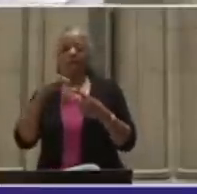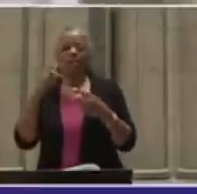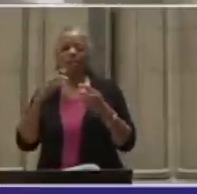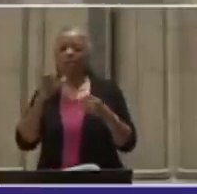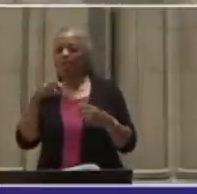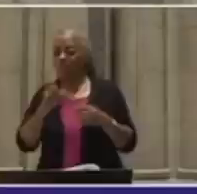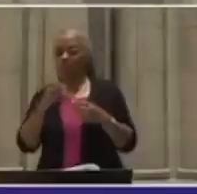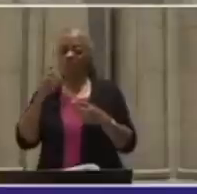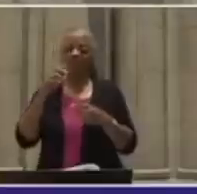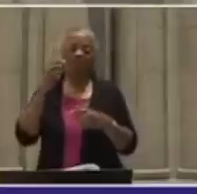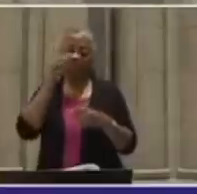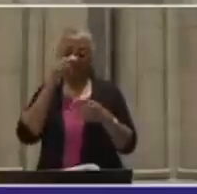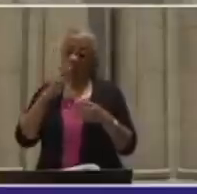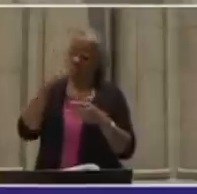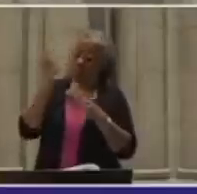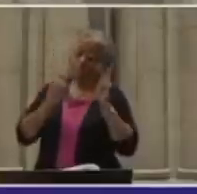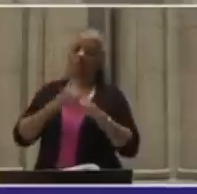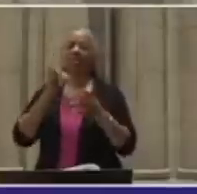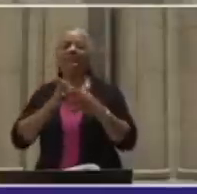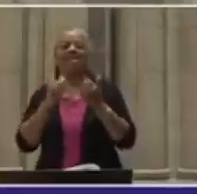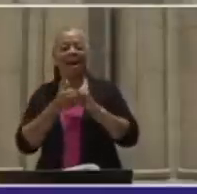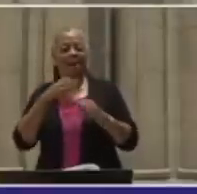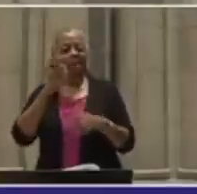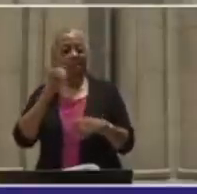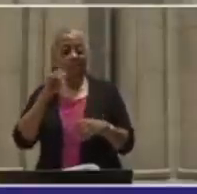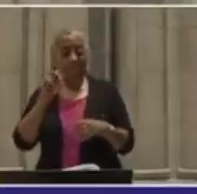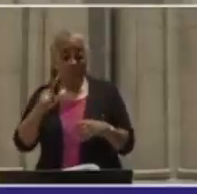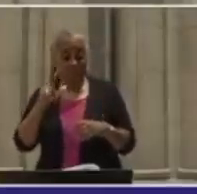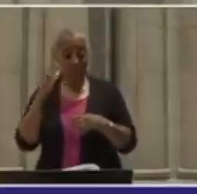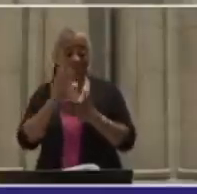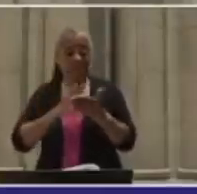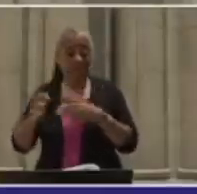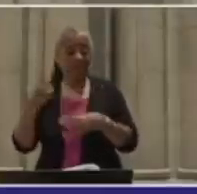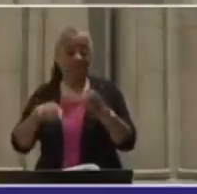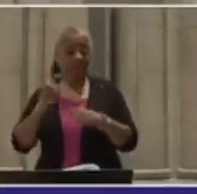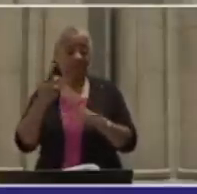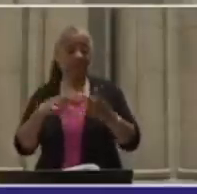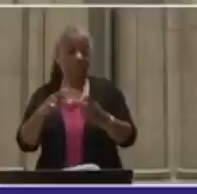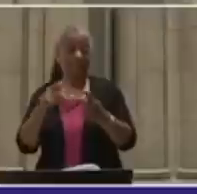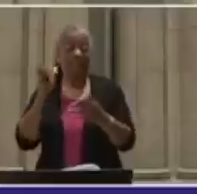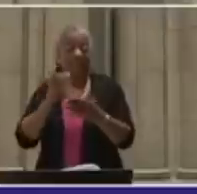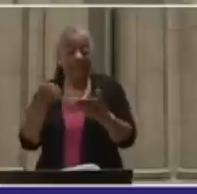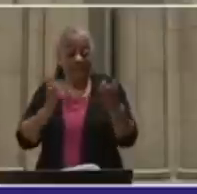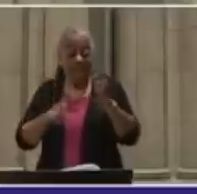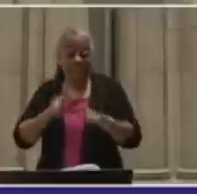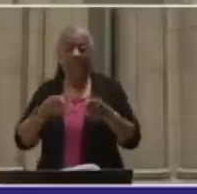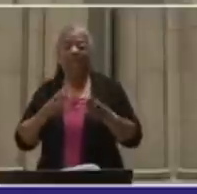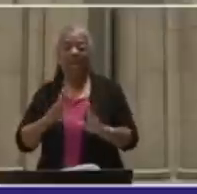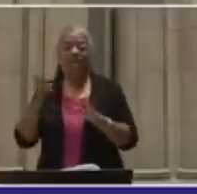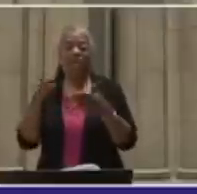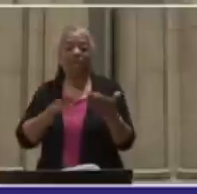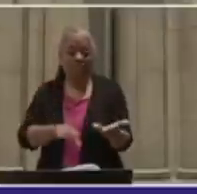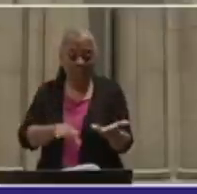College in the first place, and this compromise allowed this death-dealing slavery to continue on.